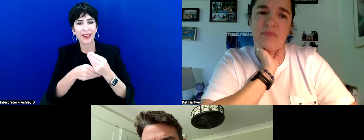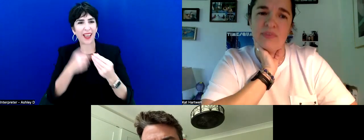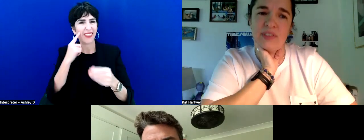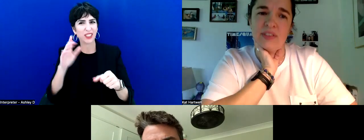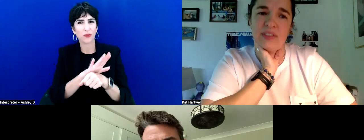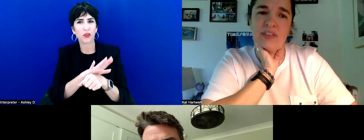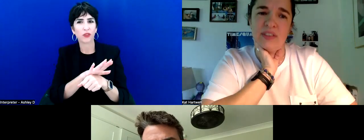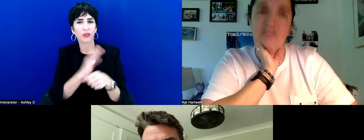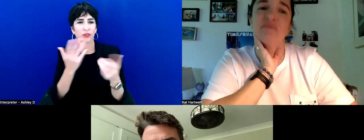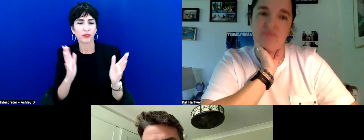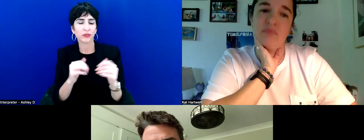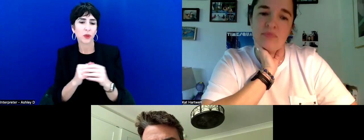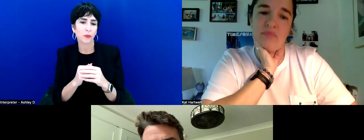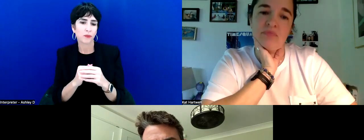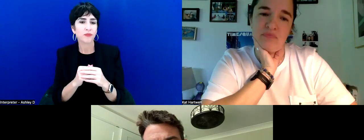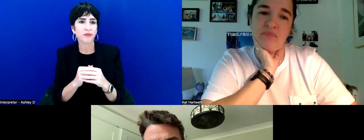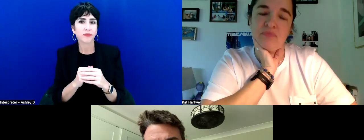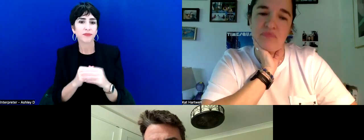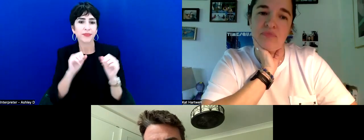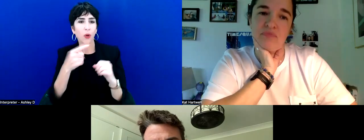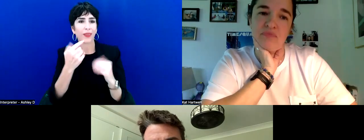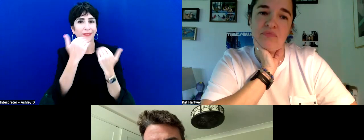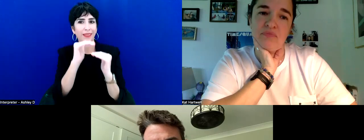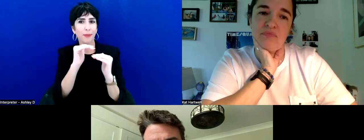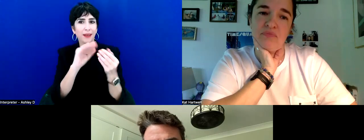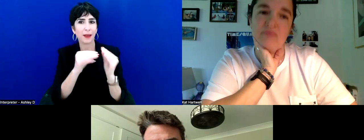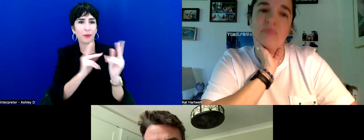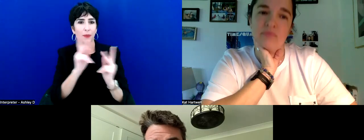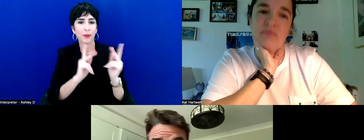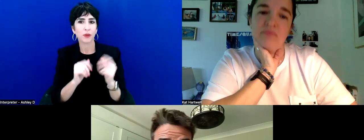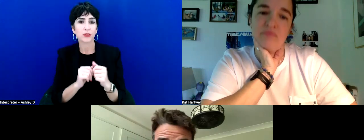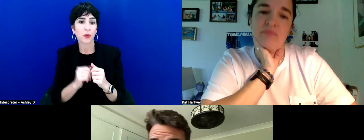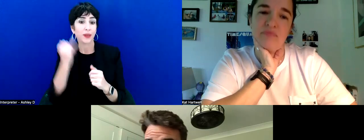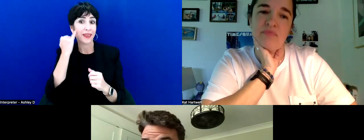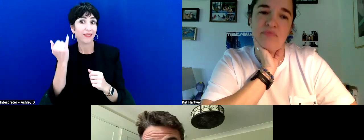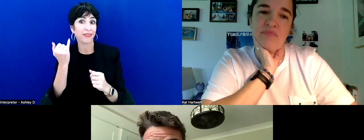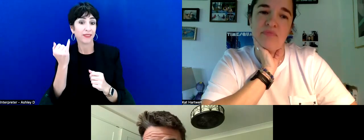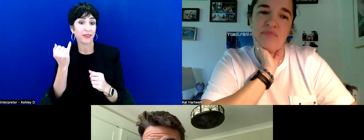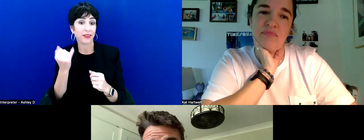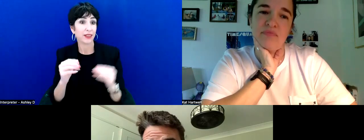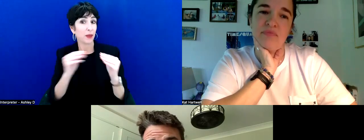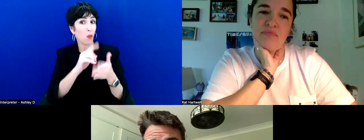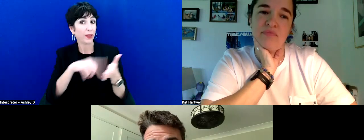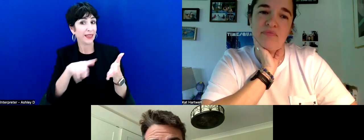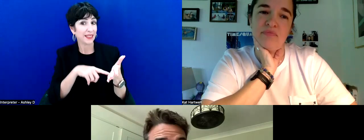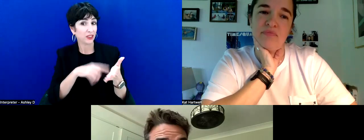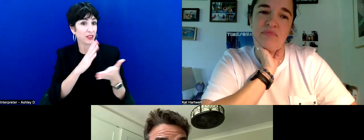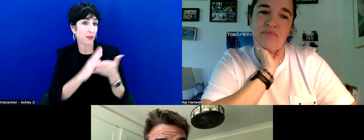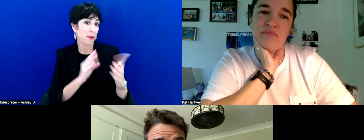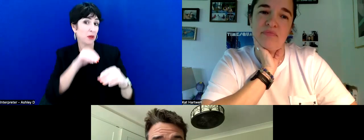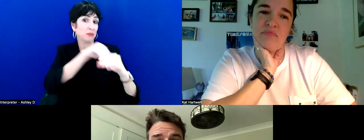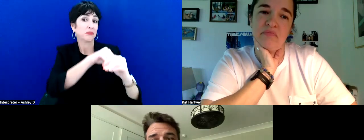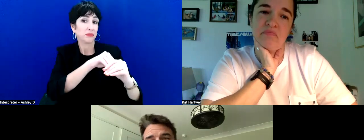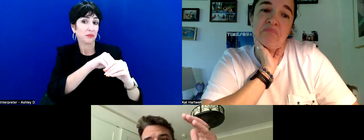full. So yeah, they can only have a certain amount of people. So if there's more cancellations somehow, then